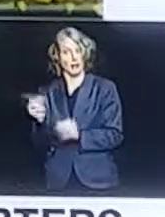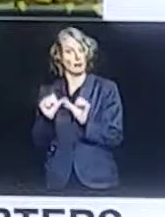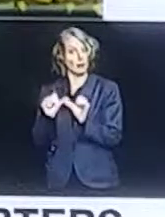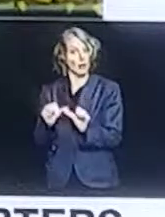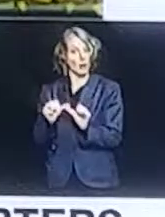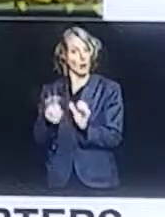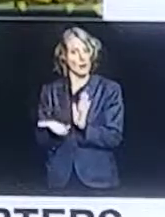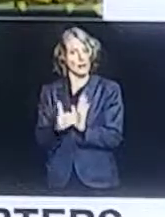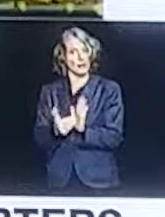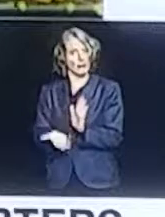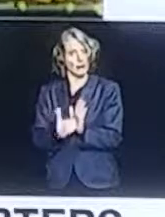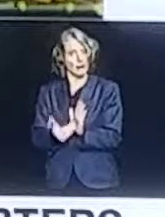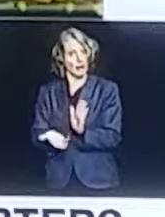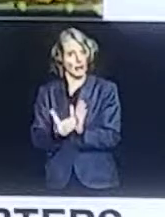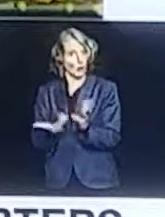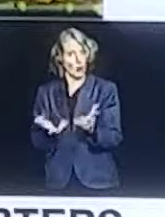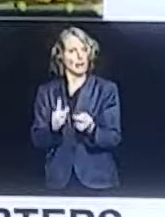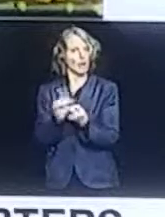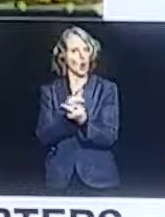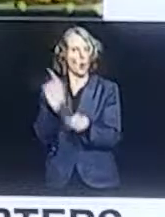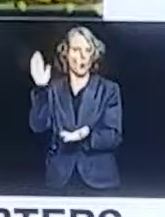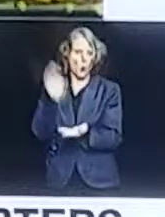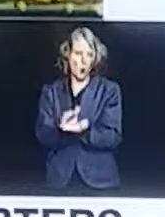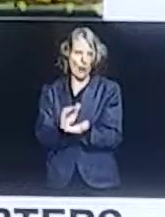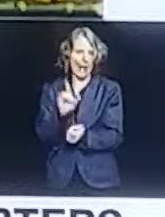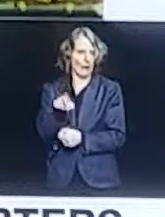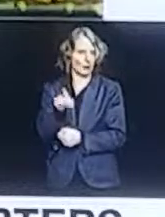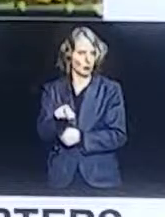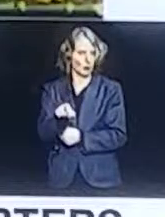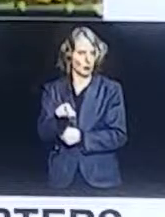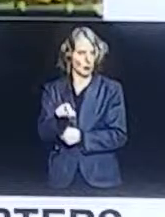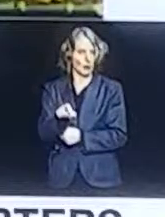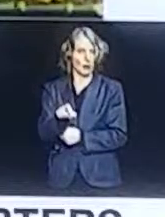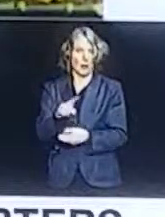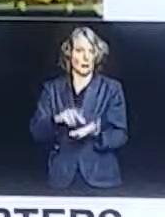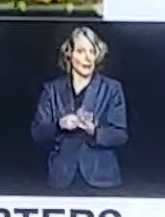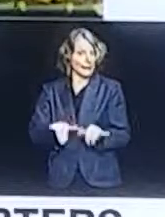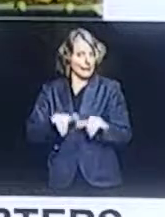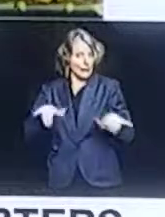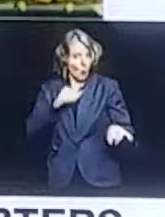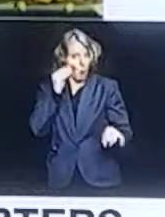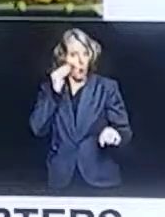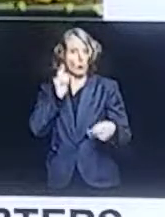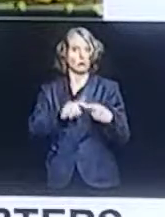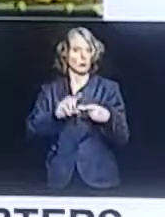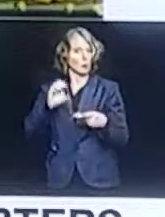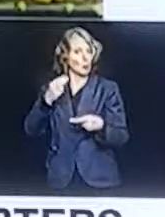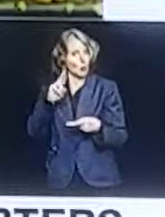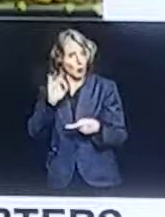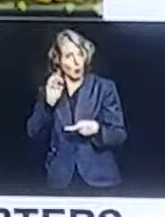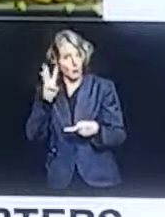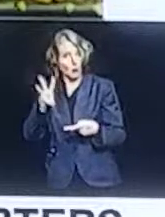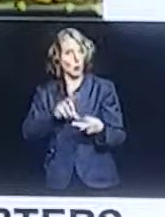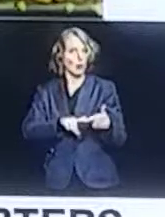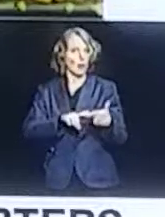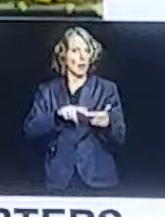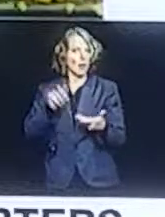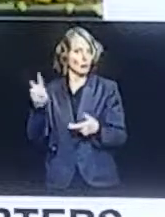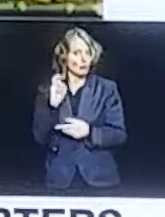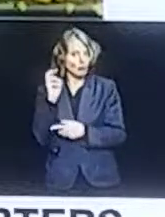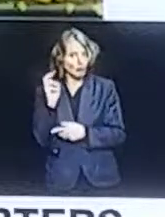is to reduce contacts in our lives. Stay home, have a curfew, limit